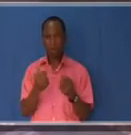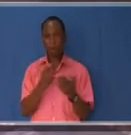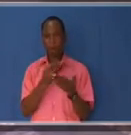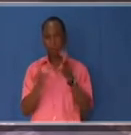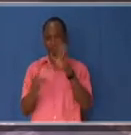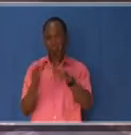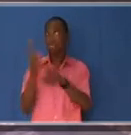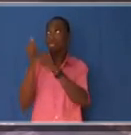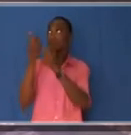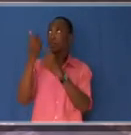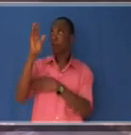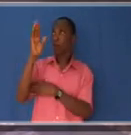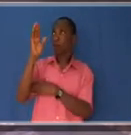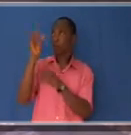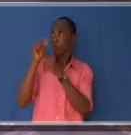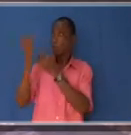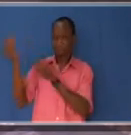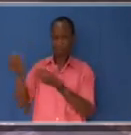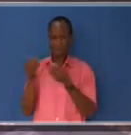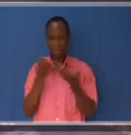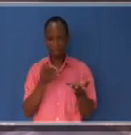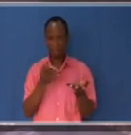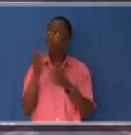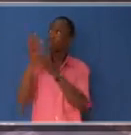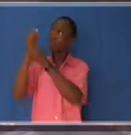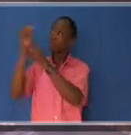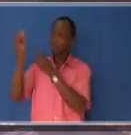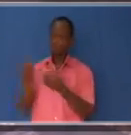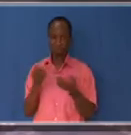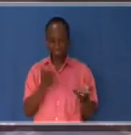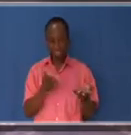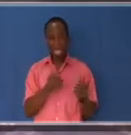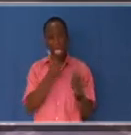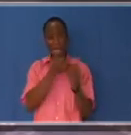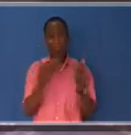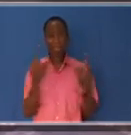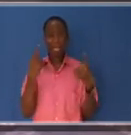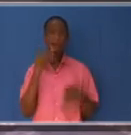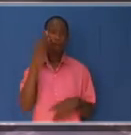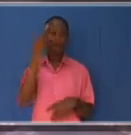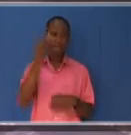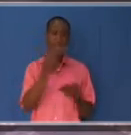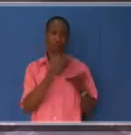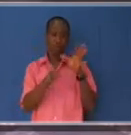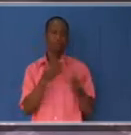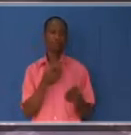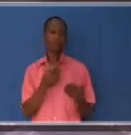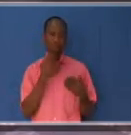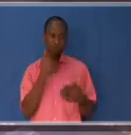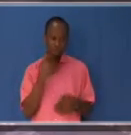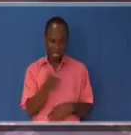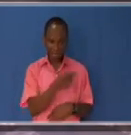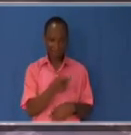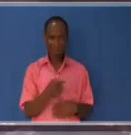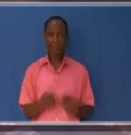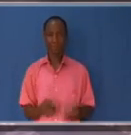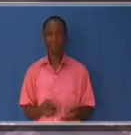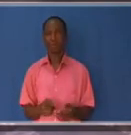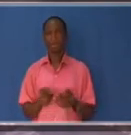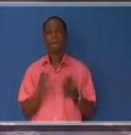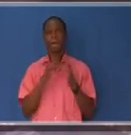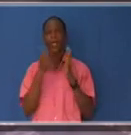na waka edi achile wo. The past few weeks, we discussed with you that Jesus